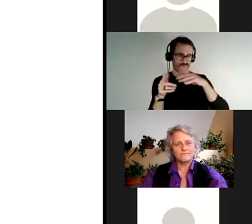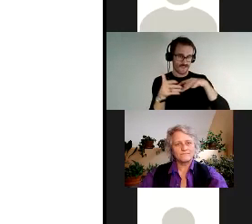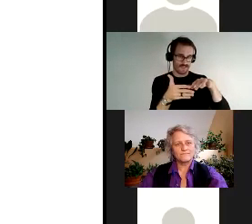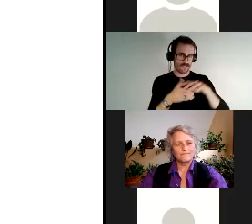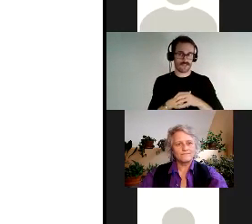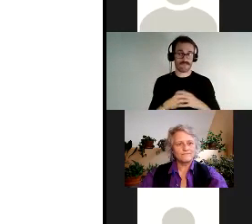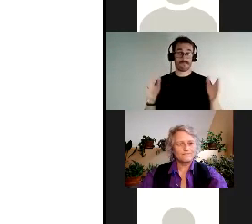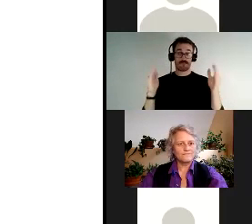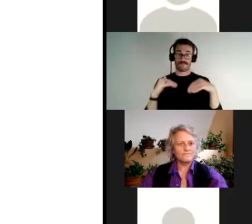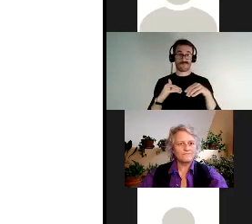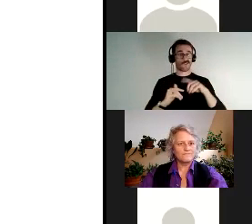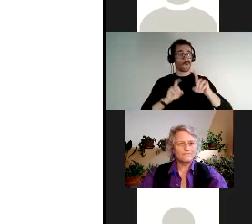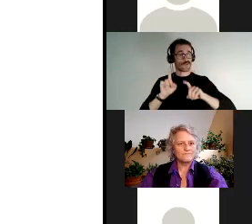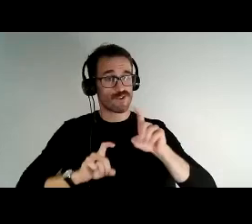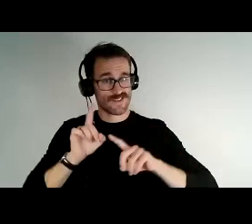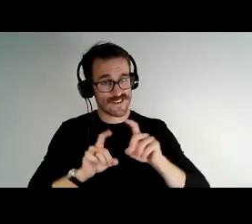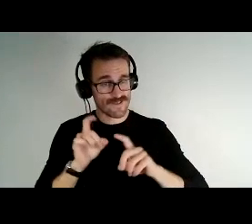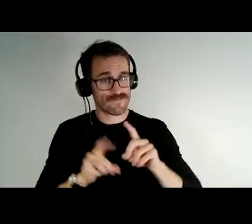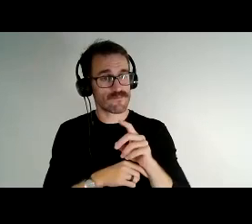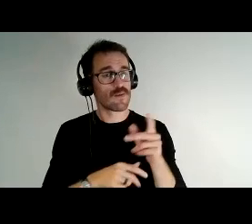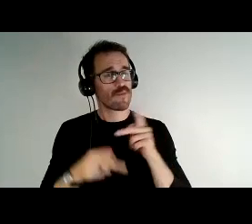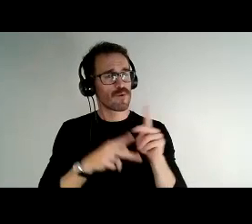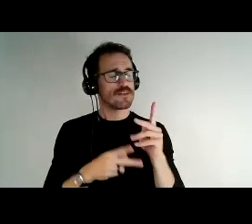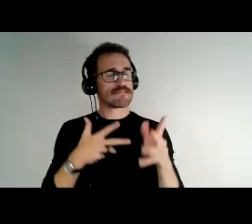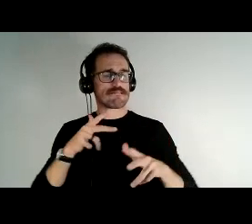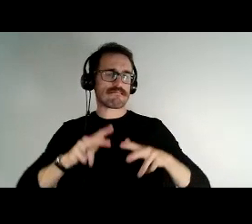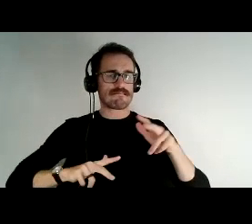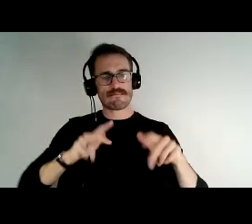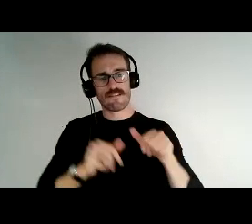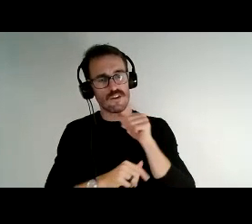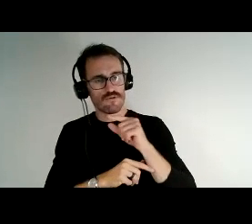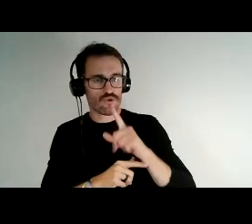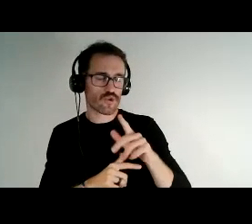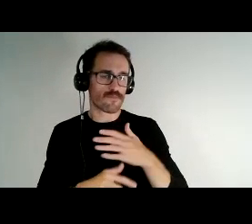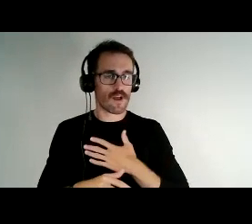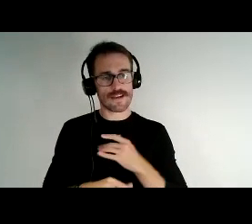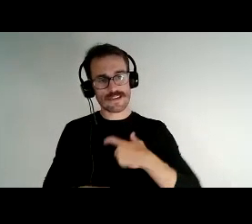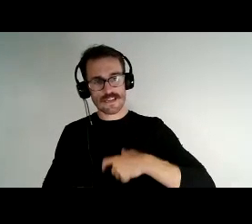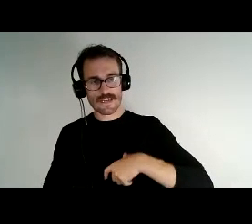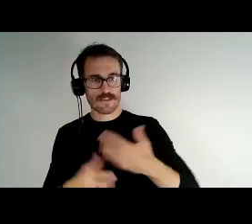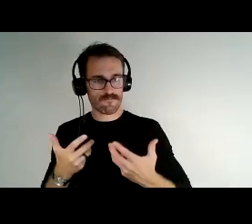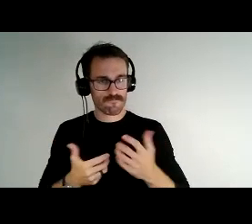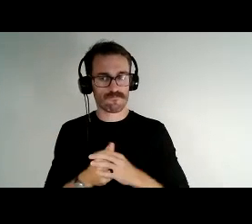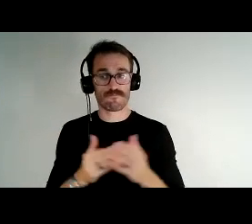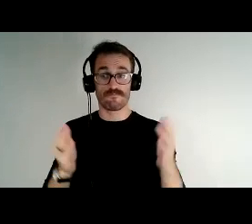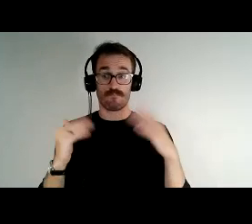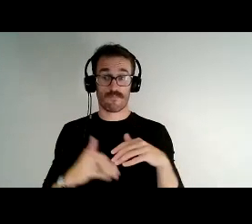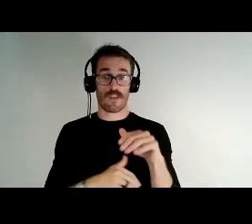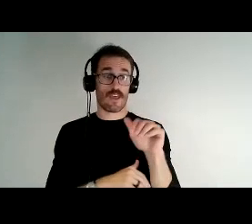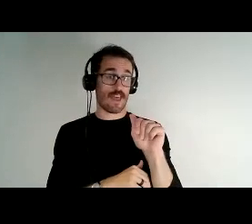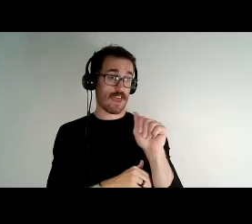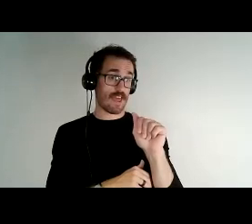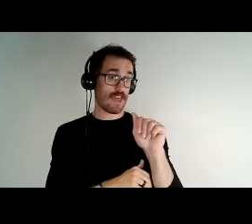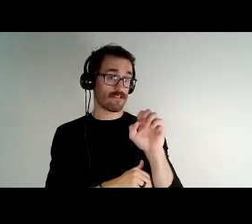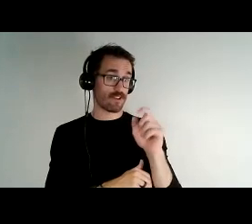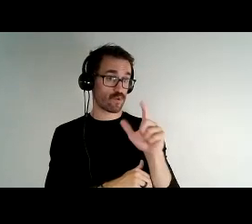who are questioning their sexuality or their gender identity. The next one is asexual, and asexual refers